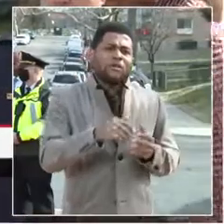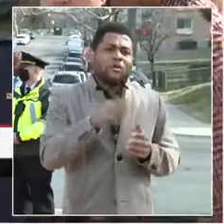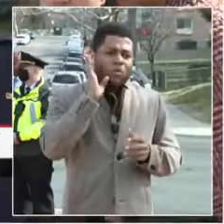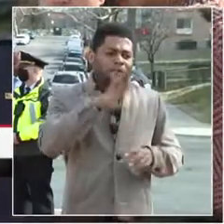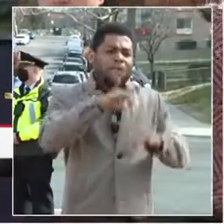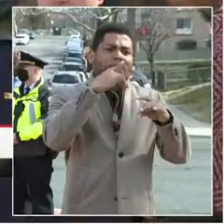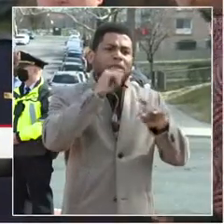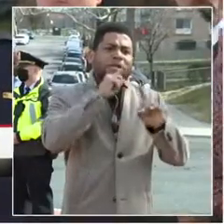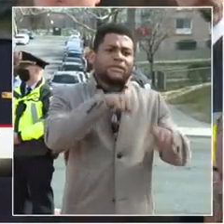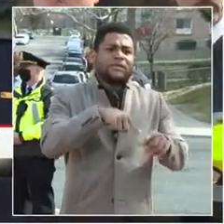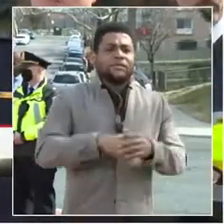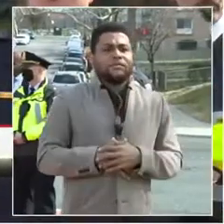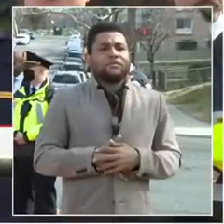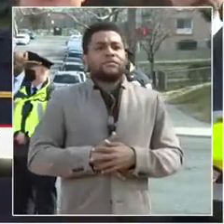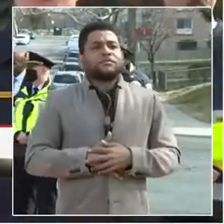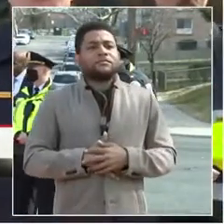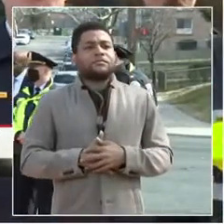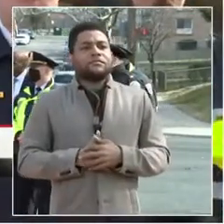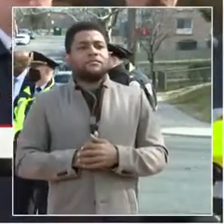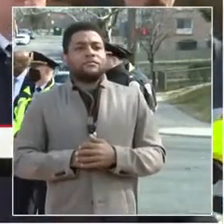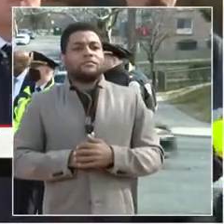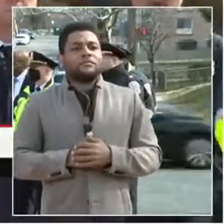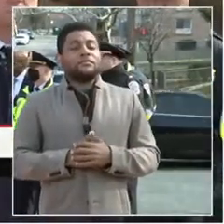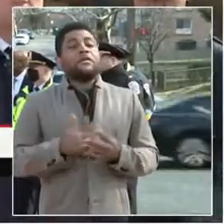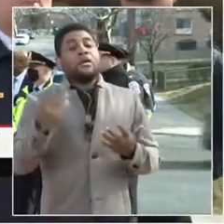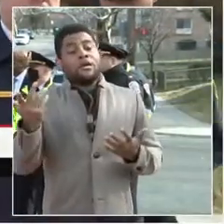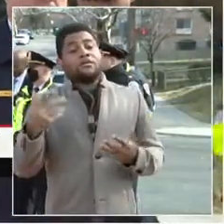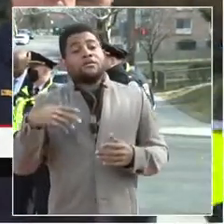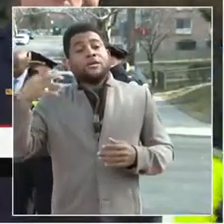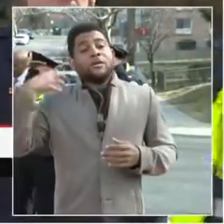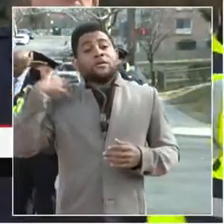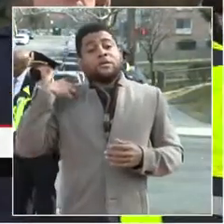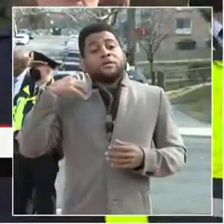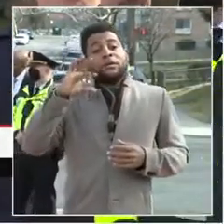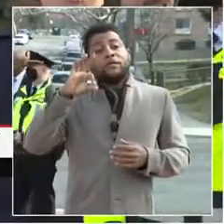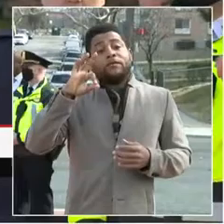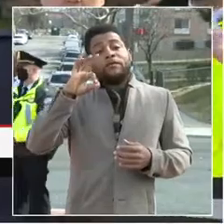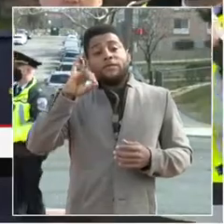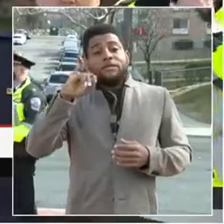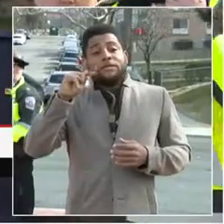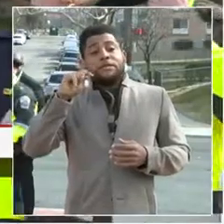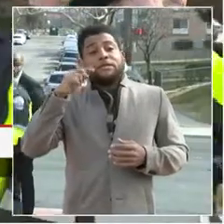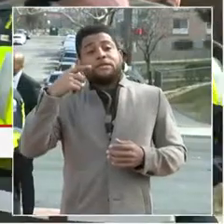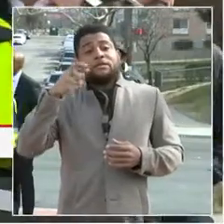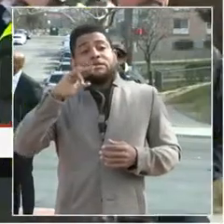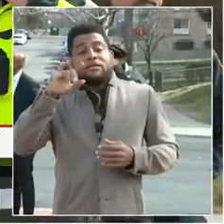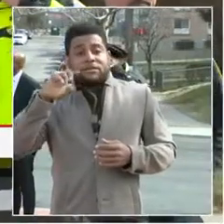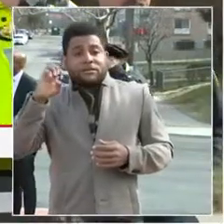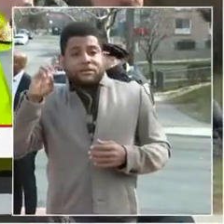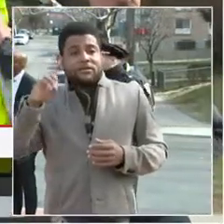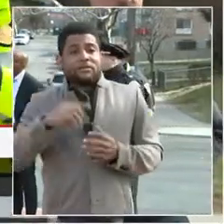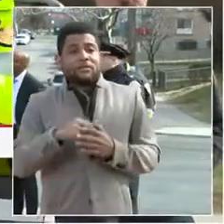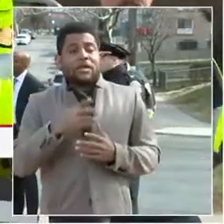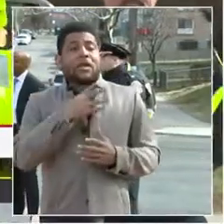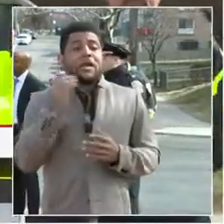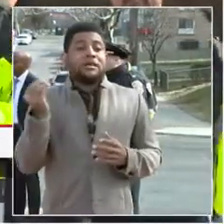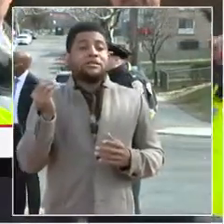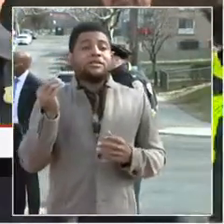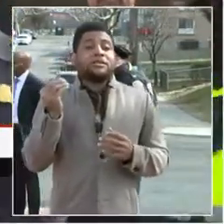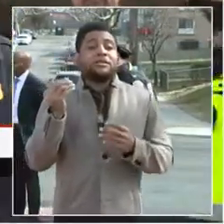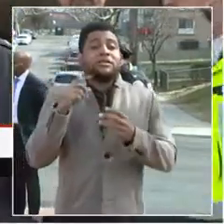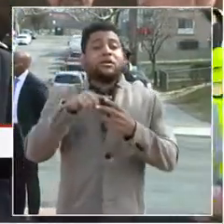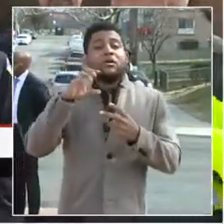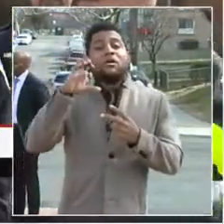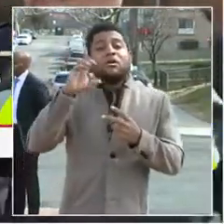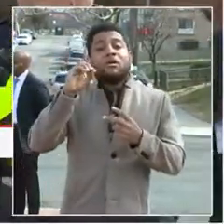Oh, absolutely. So Captain Fitzgerald, come on up, and Captain Colin Hall. These